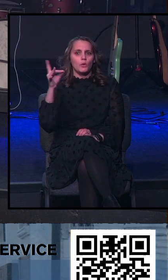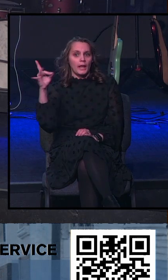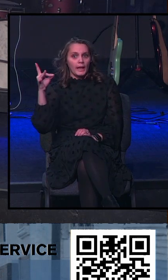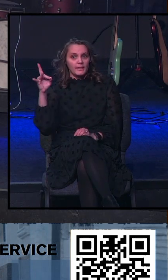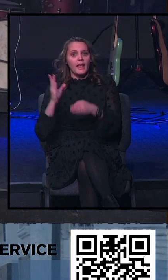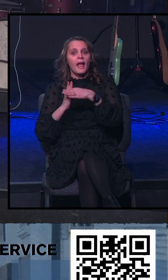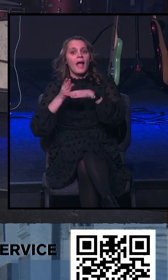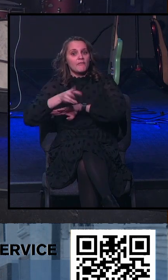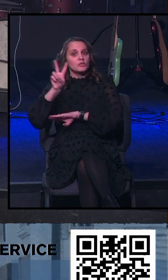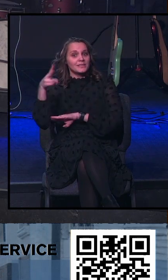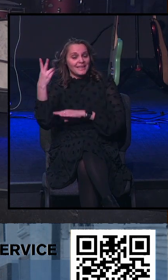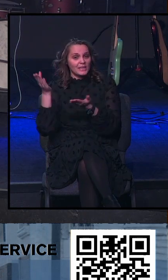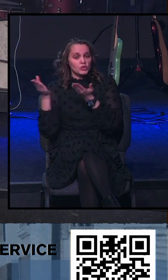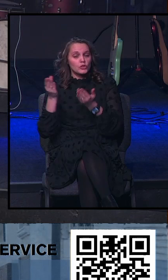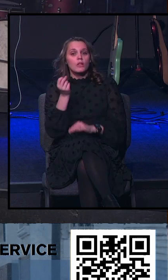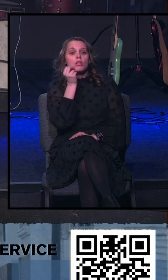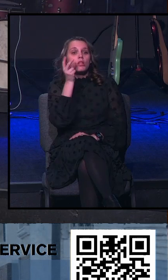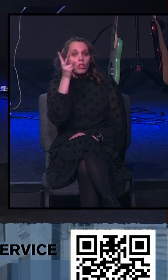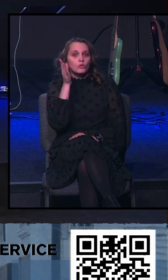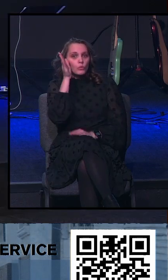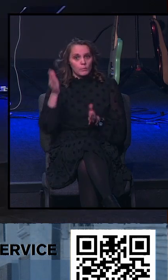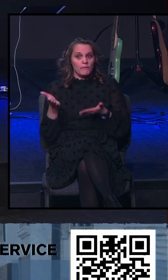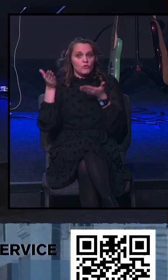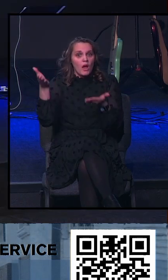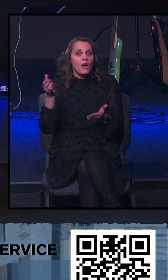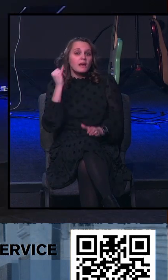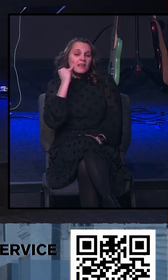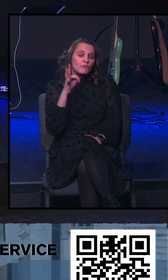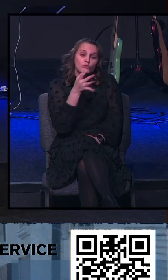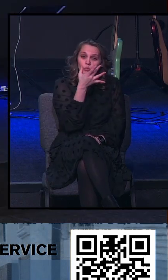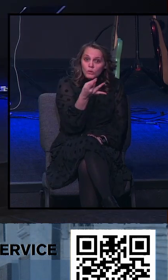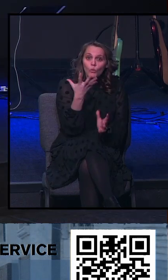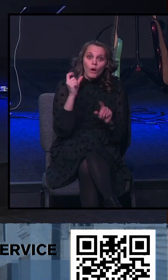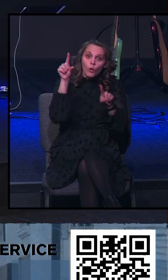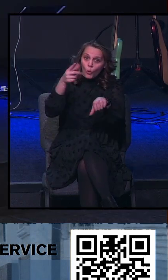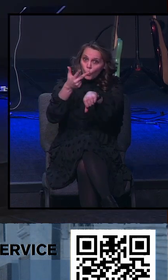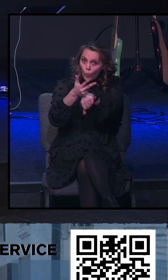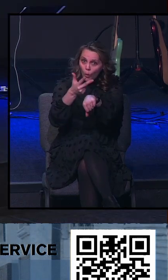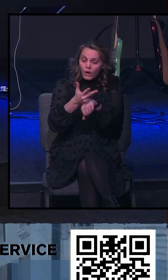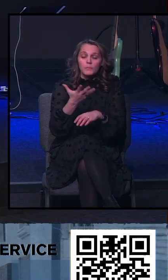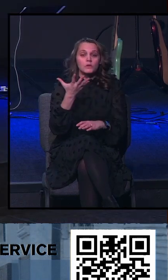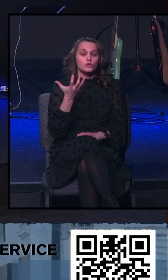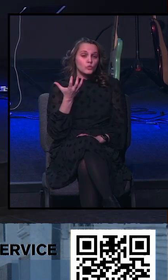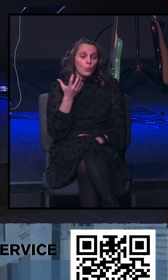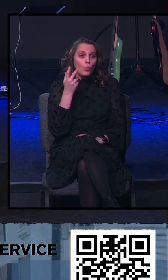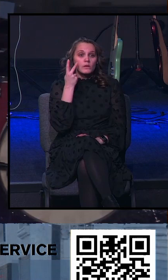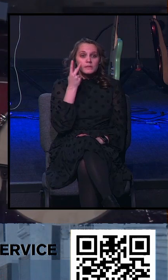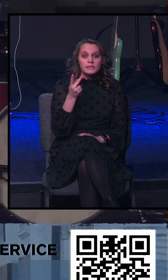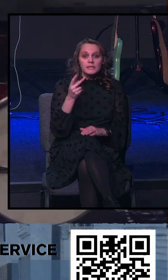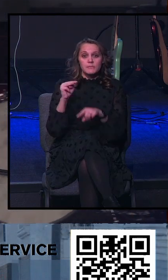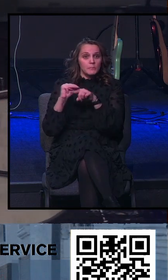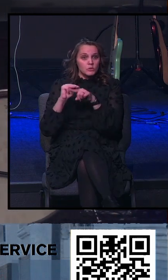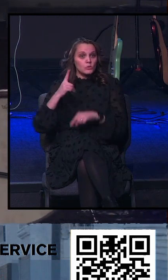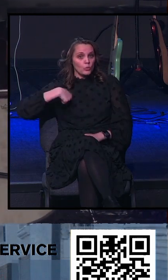second service. Lunch will be provided. So if you are interested to go to Guatemala and see the ministry that we support, this will be